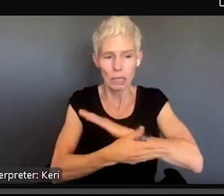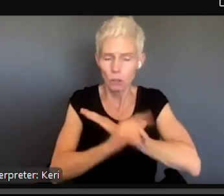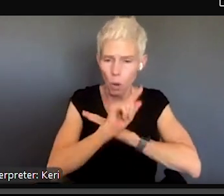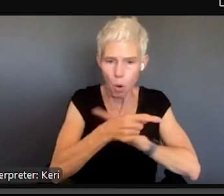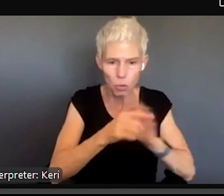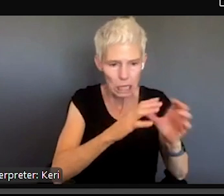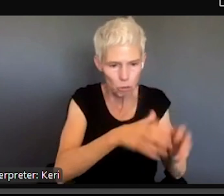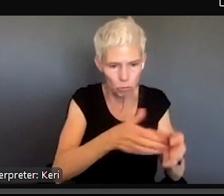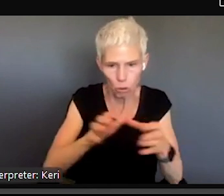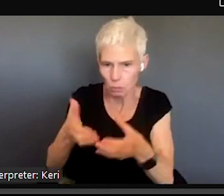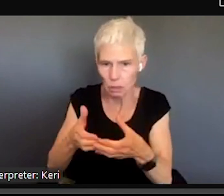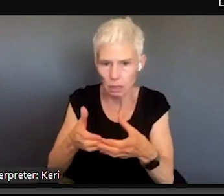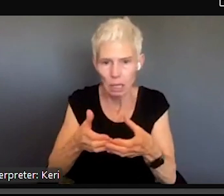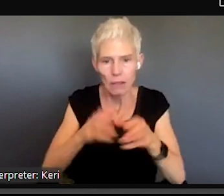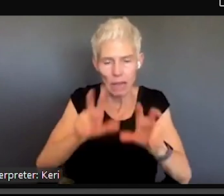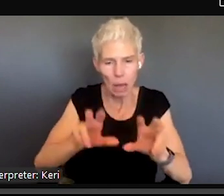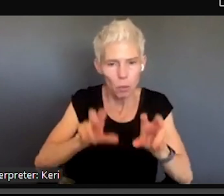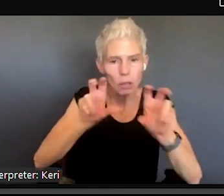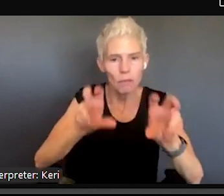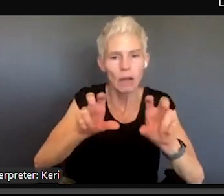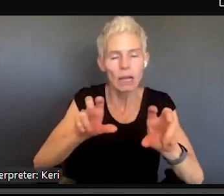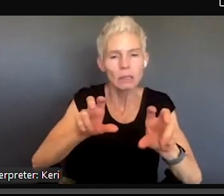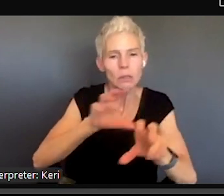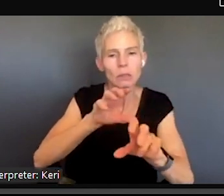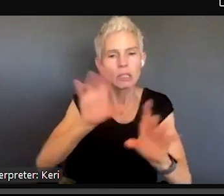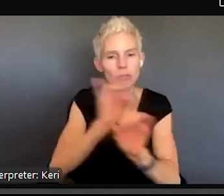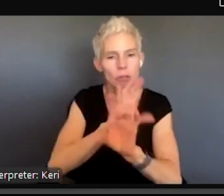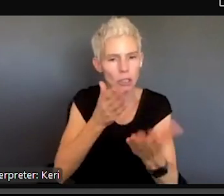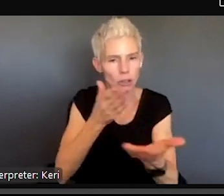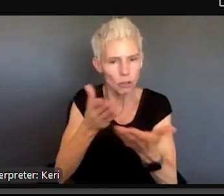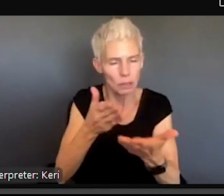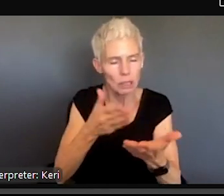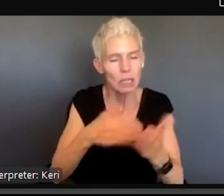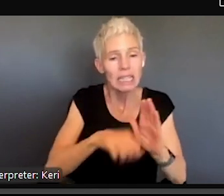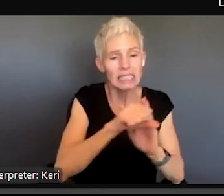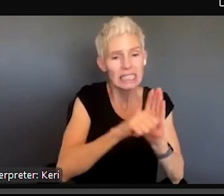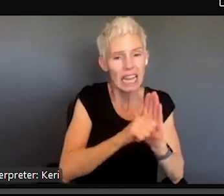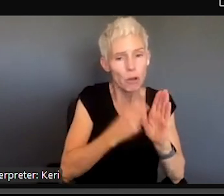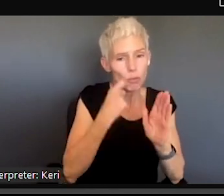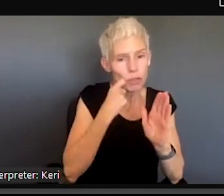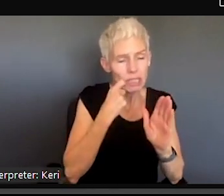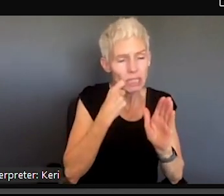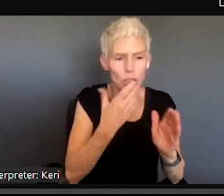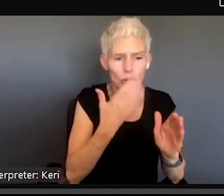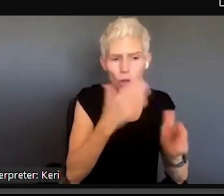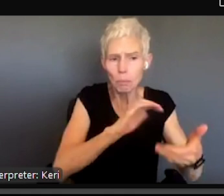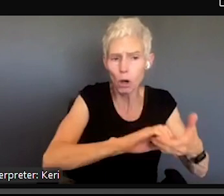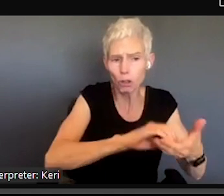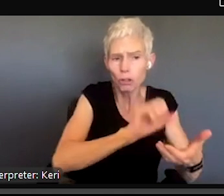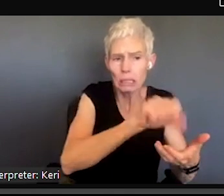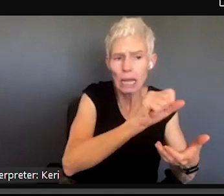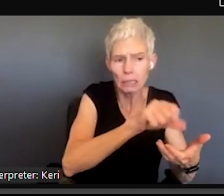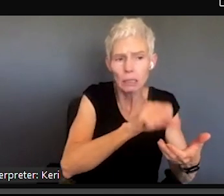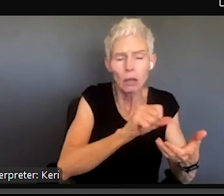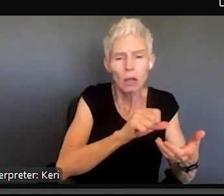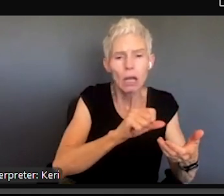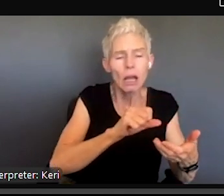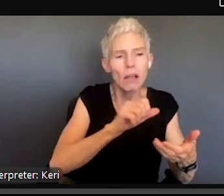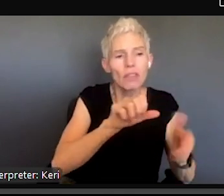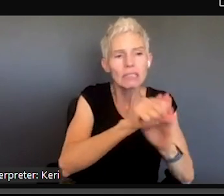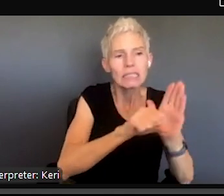groups that are investing in crisis services. The state has recently also been a good partner and have